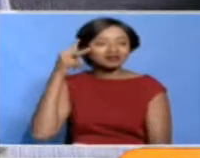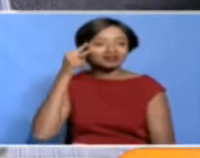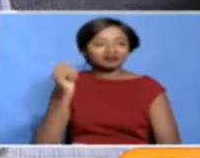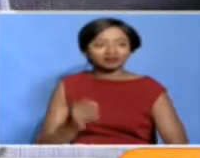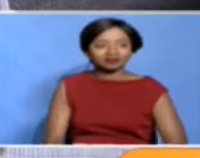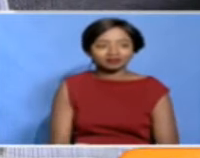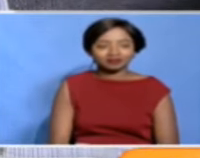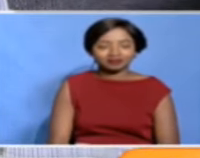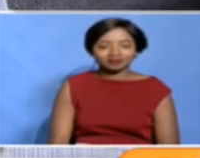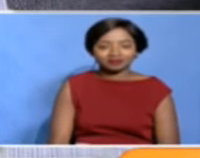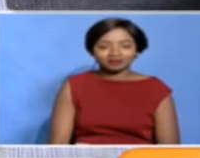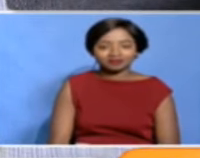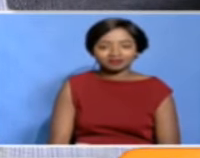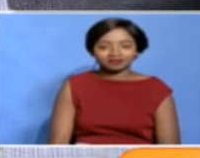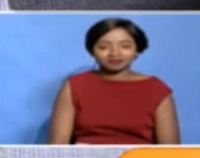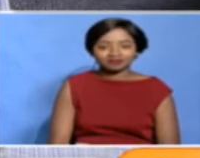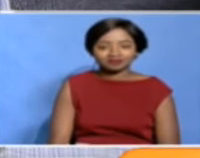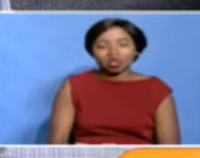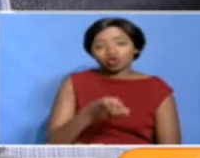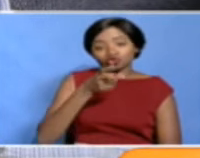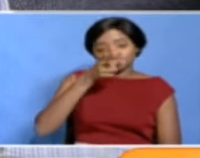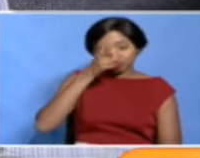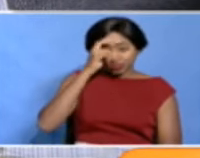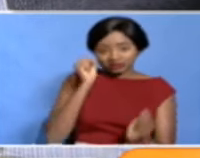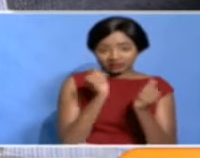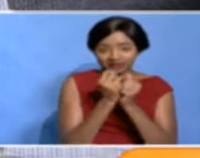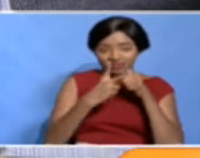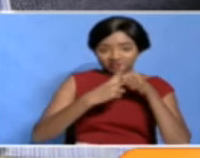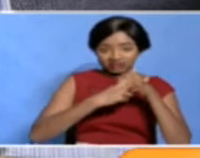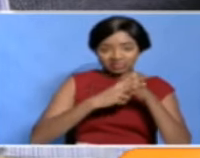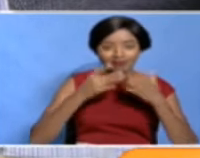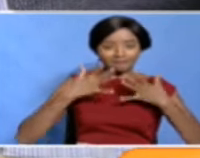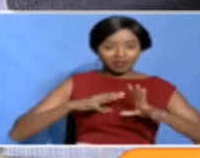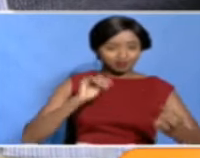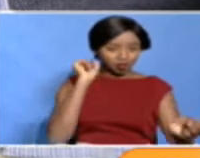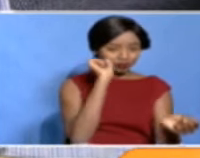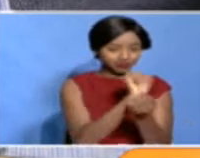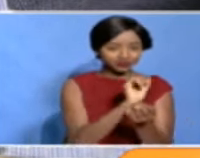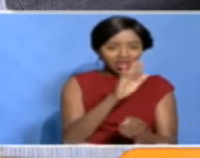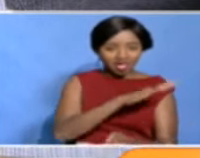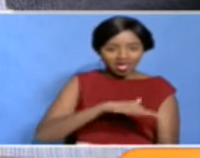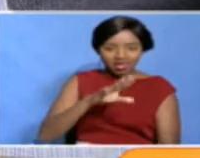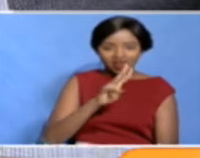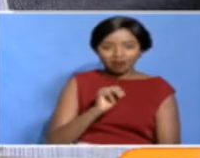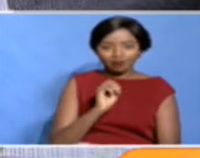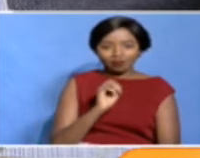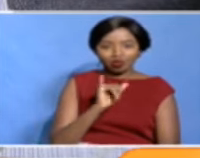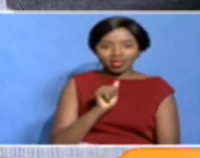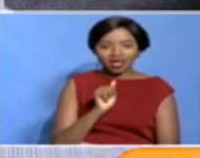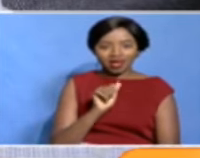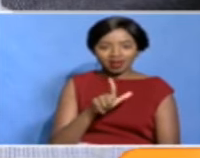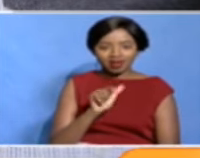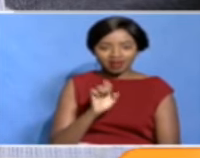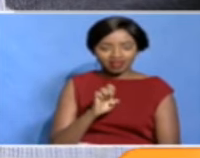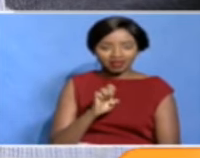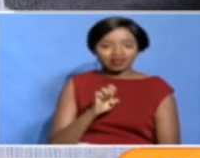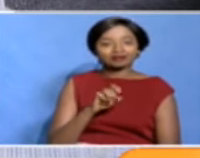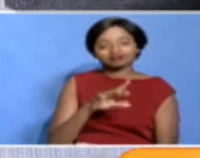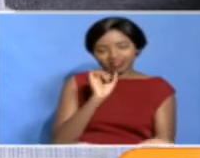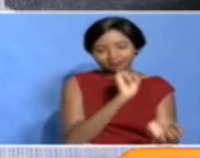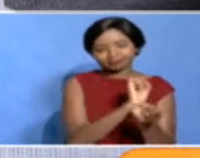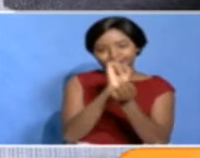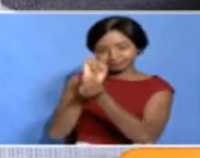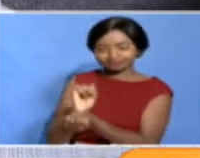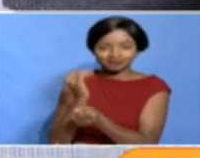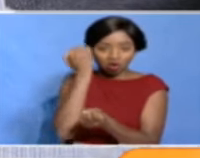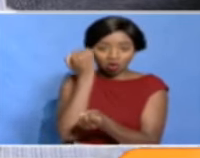sessions. 2017, wale vijana walikuwa wameshikwa kule sehemu za Moyale wakijaribu kuvuka, wakaletwa na wakapelekwa kotini.